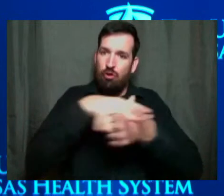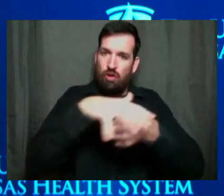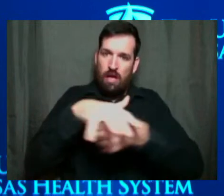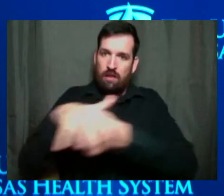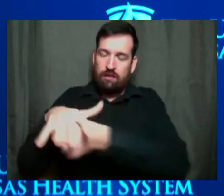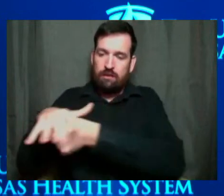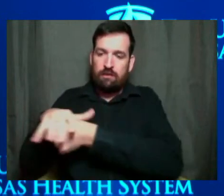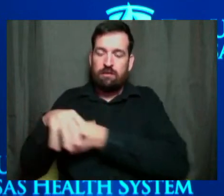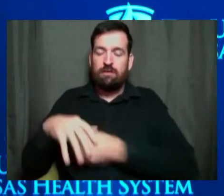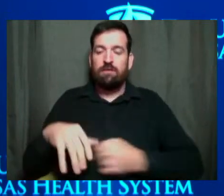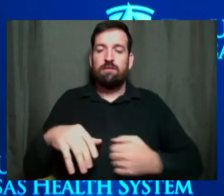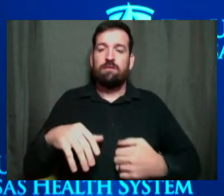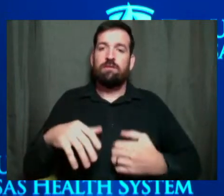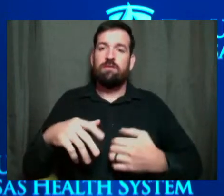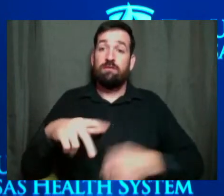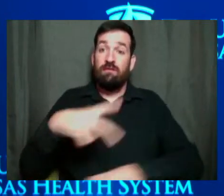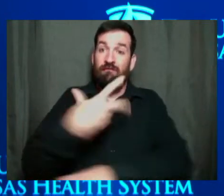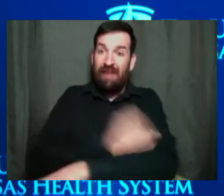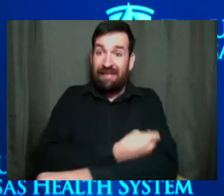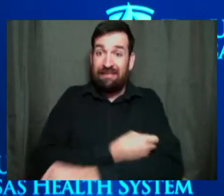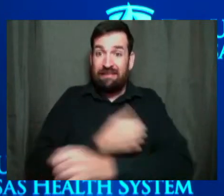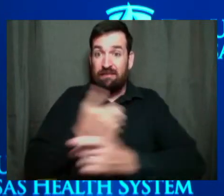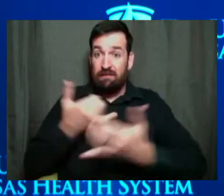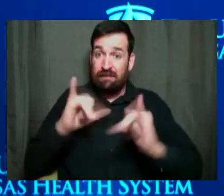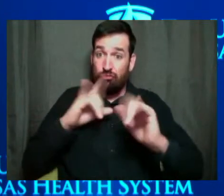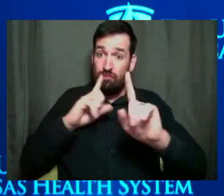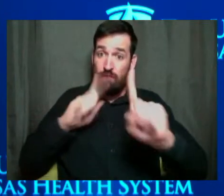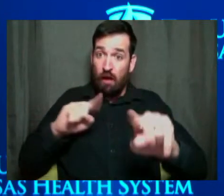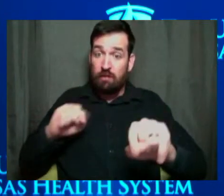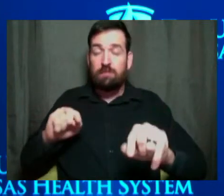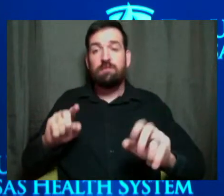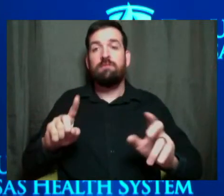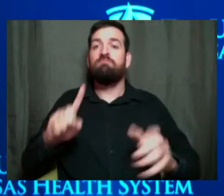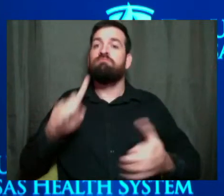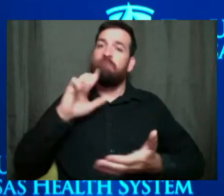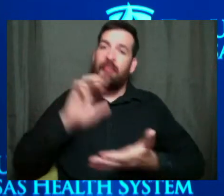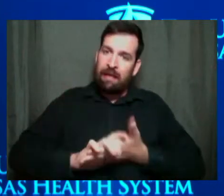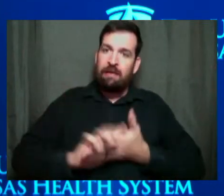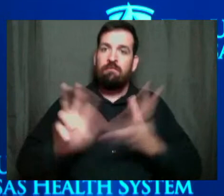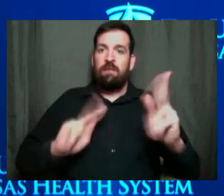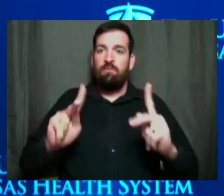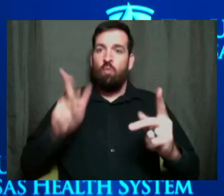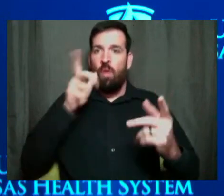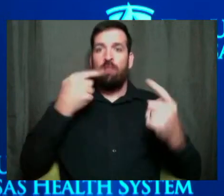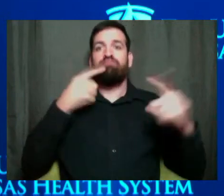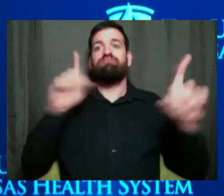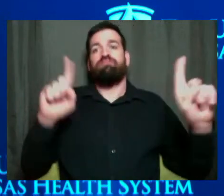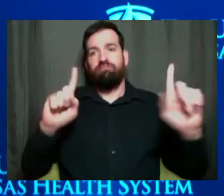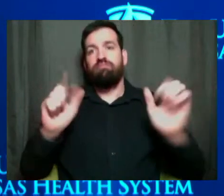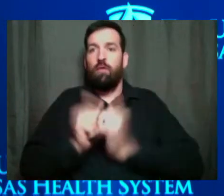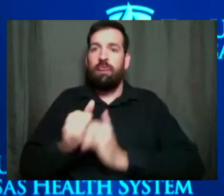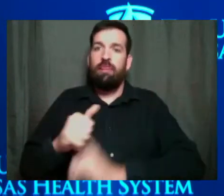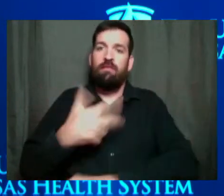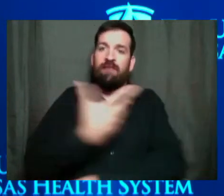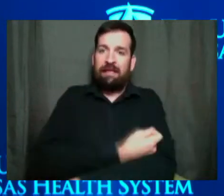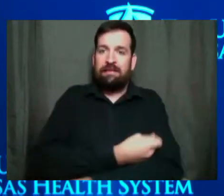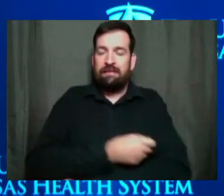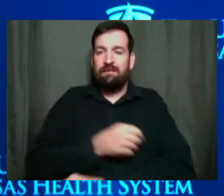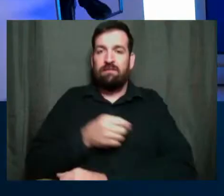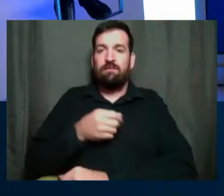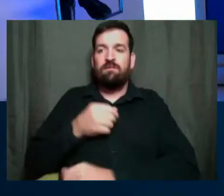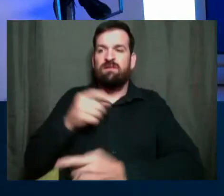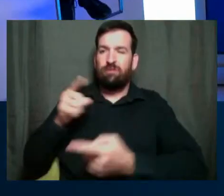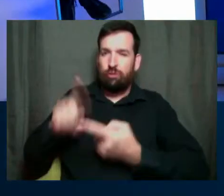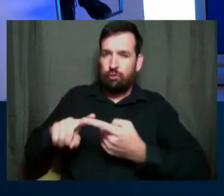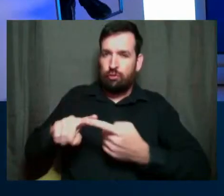vaccines cause a response to believe that people will still do well with vaccination, even against Omicron Chu. And I think, what are your thoughts